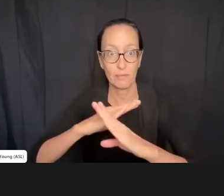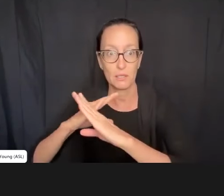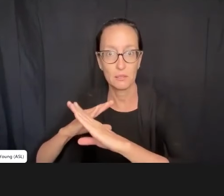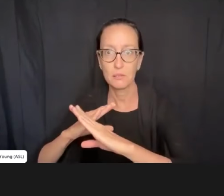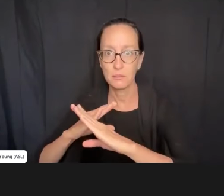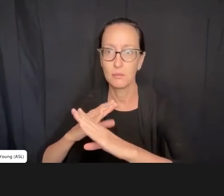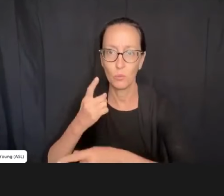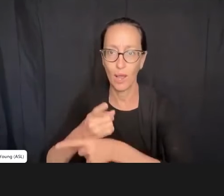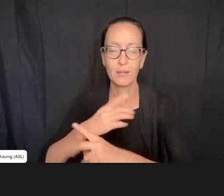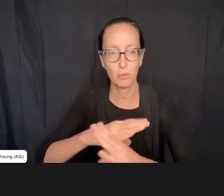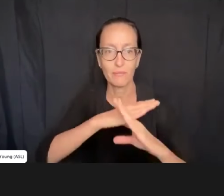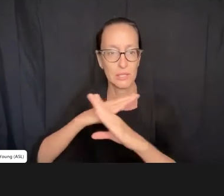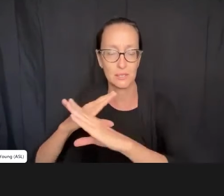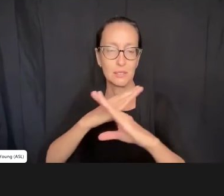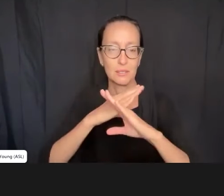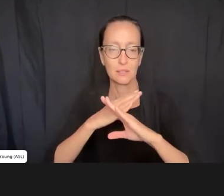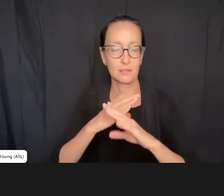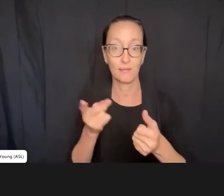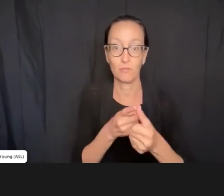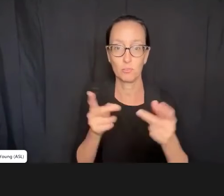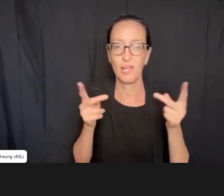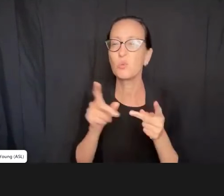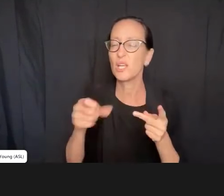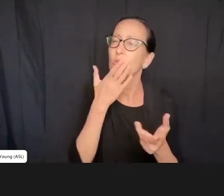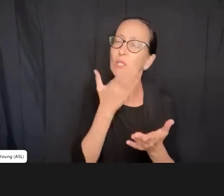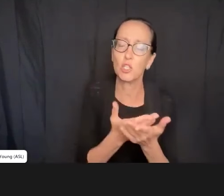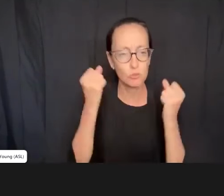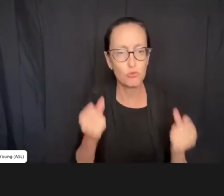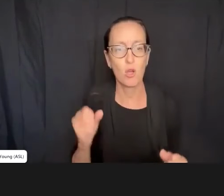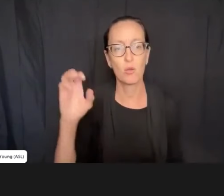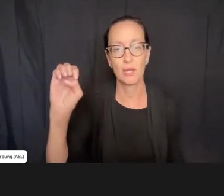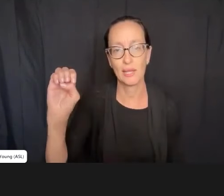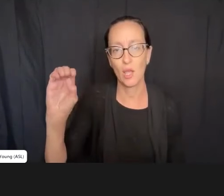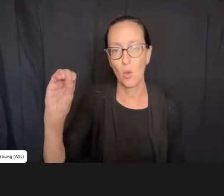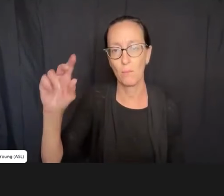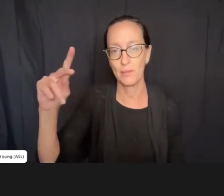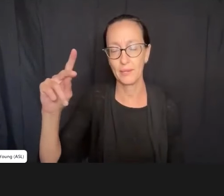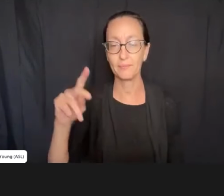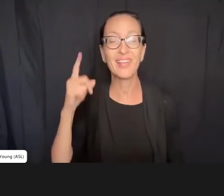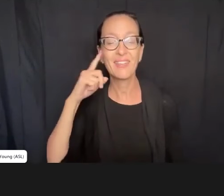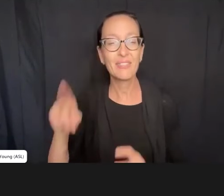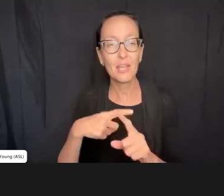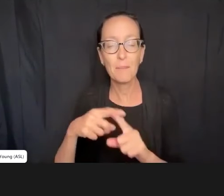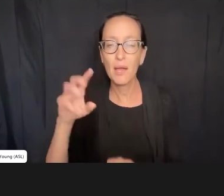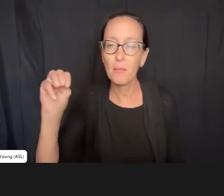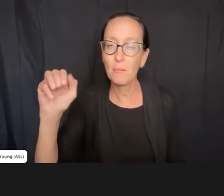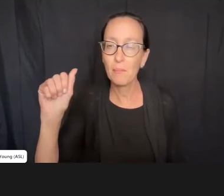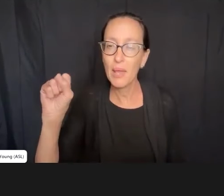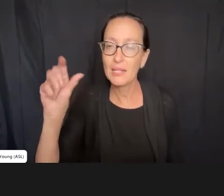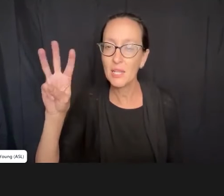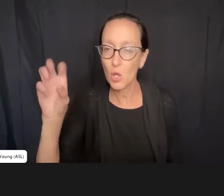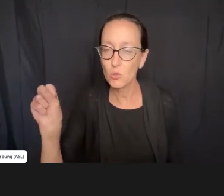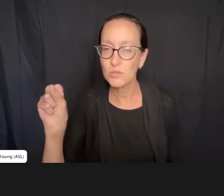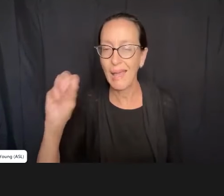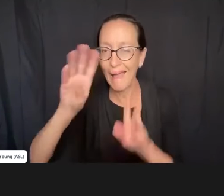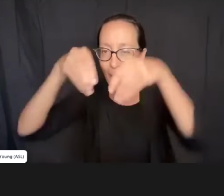incidences from happening in the first place. So that's why we need a really good EOP. But also think of Maslow's hierarchy, that when a situation happens, we